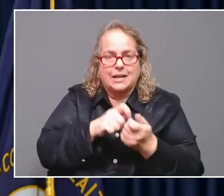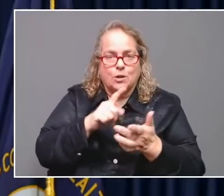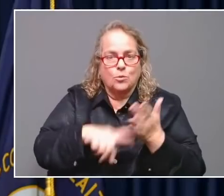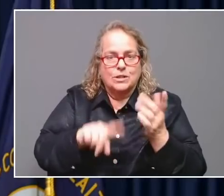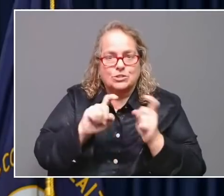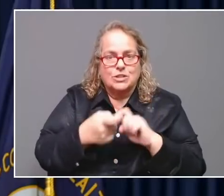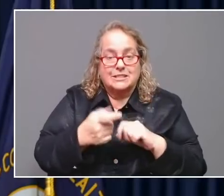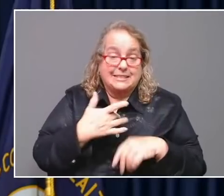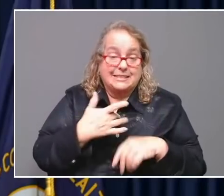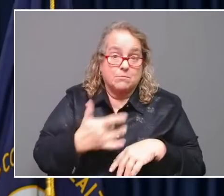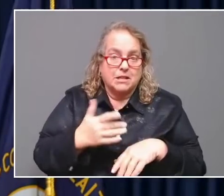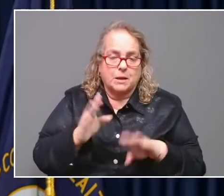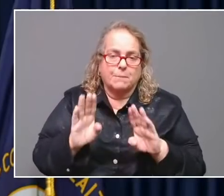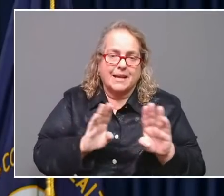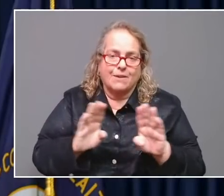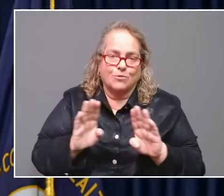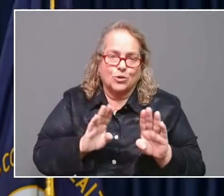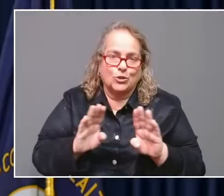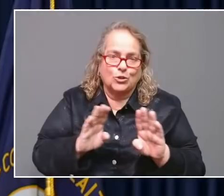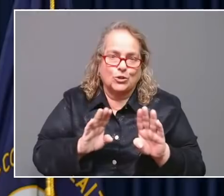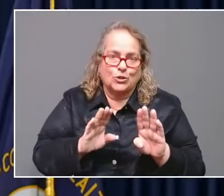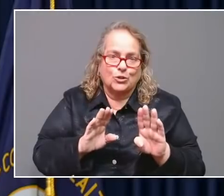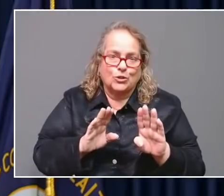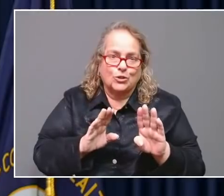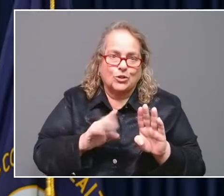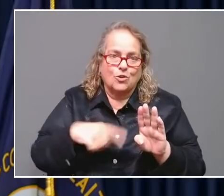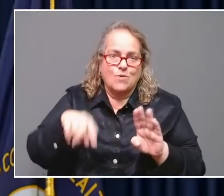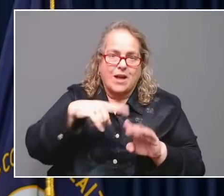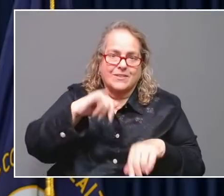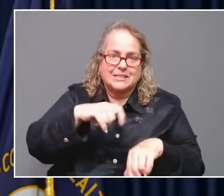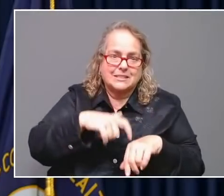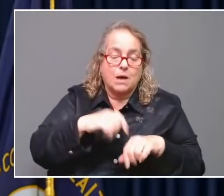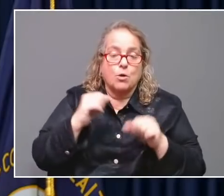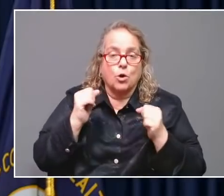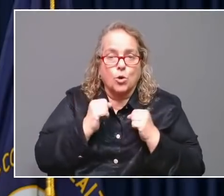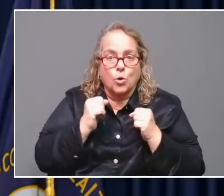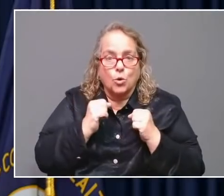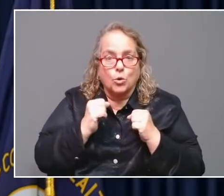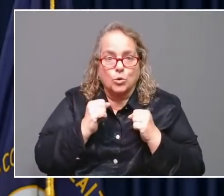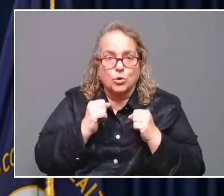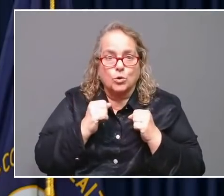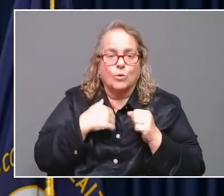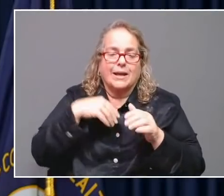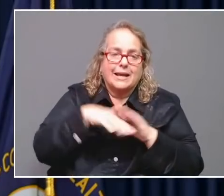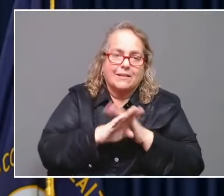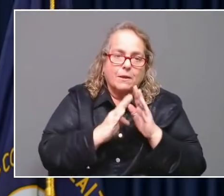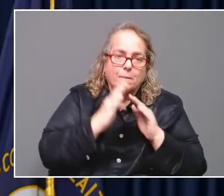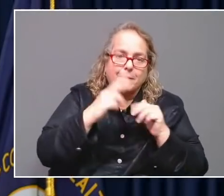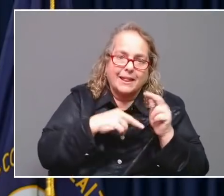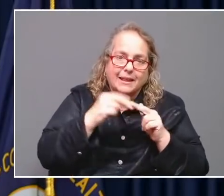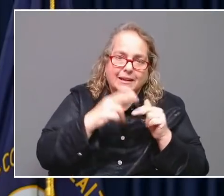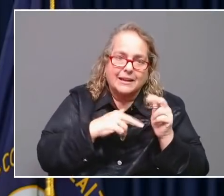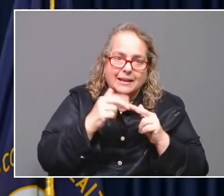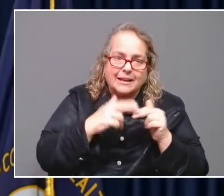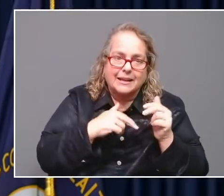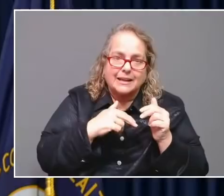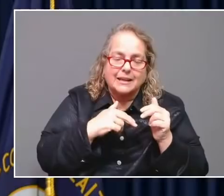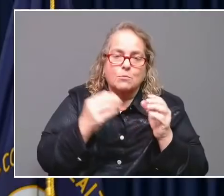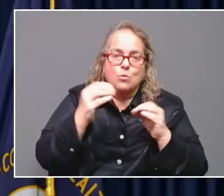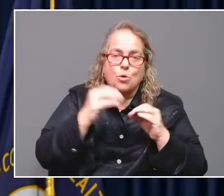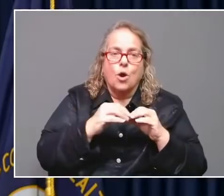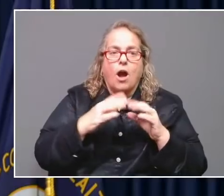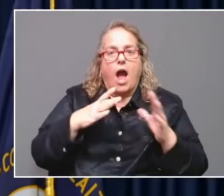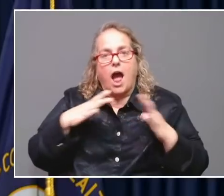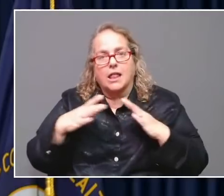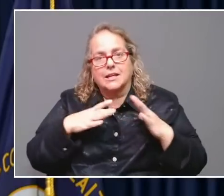behavior around this time of the year changes. It gets colder. We come inside. We have lots of holiday